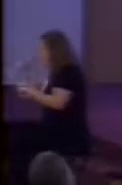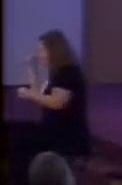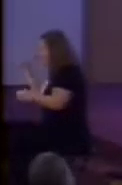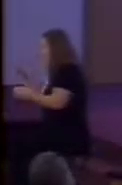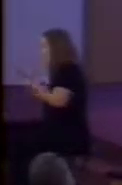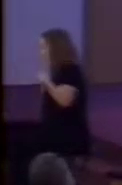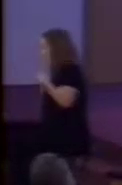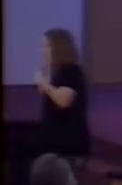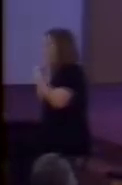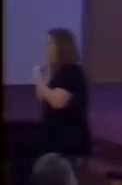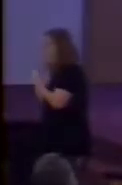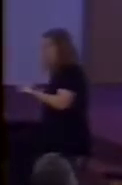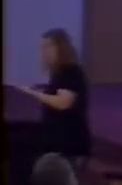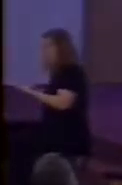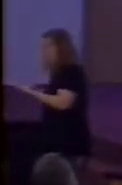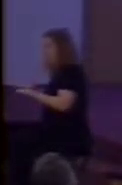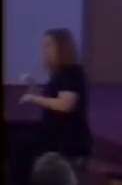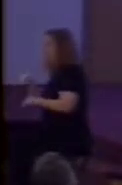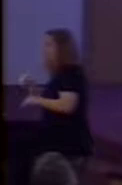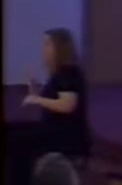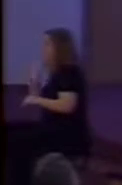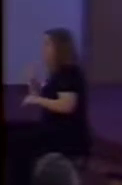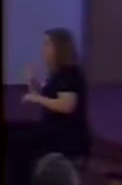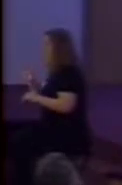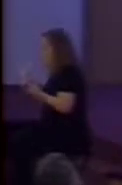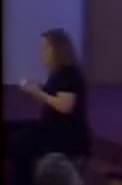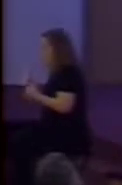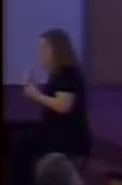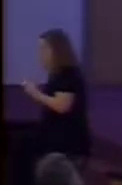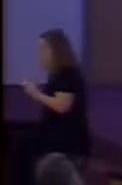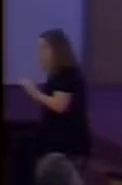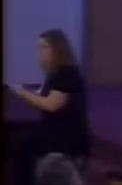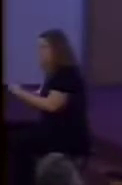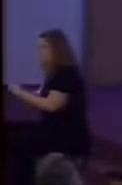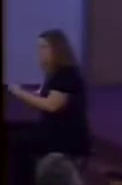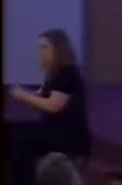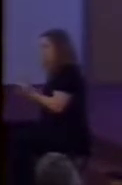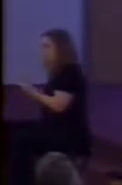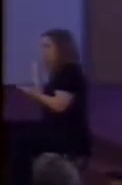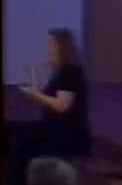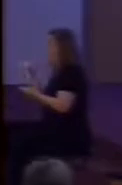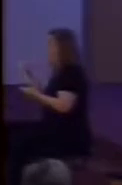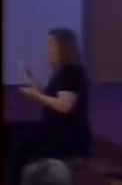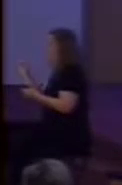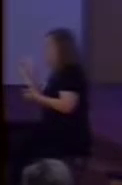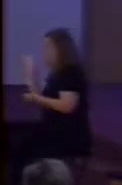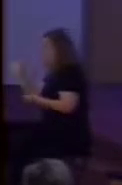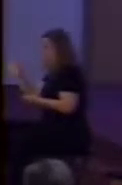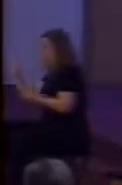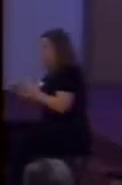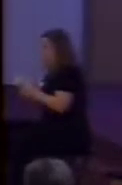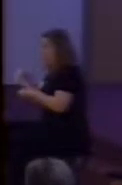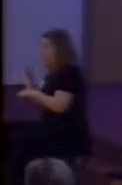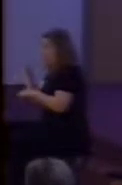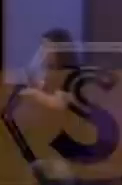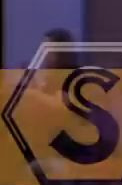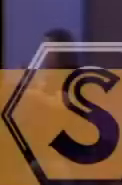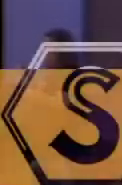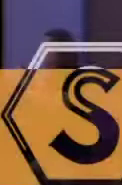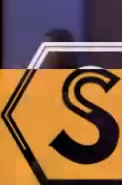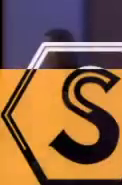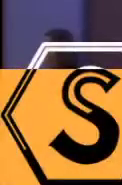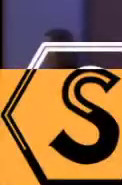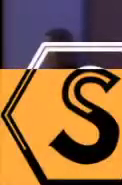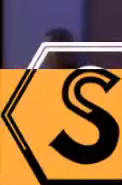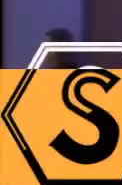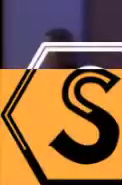so that's what we're going to be talking about in a continuation this morning. Last week, Brother Clyde gave us a message about Peter in Matthew chapter 16,